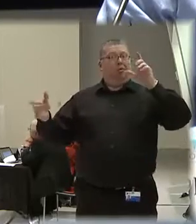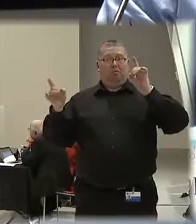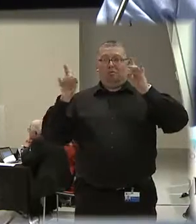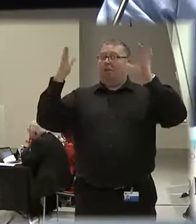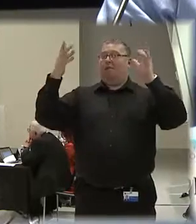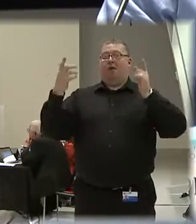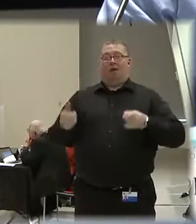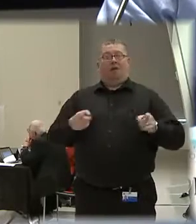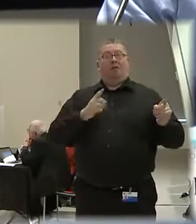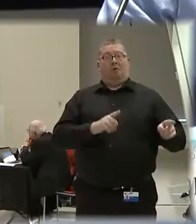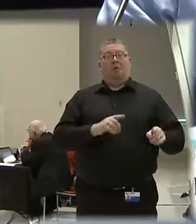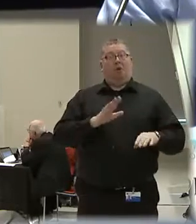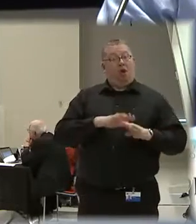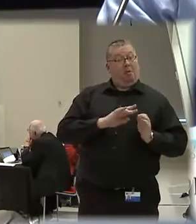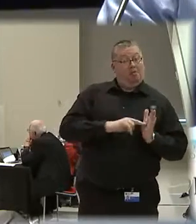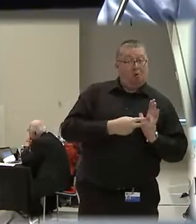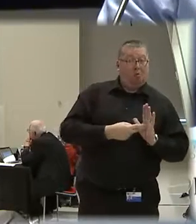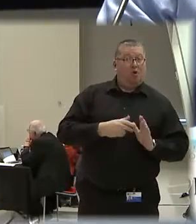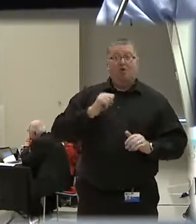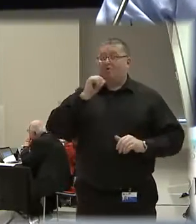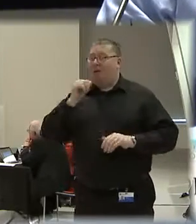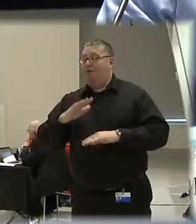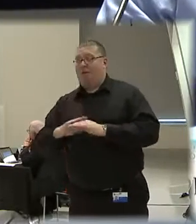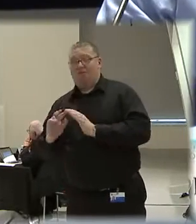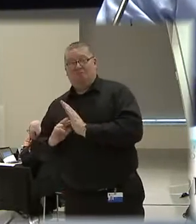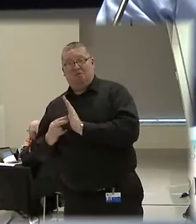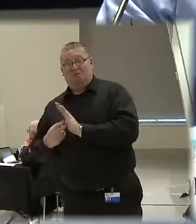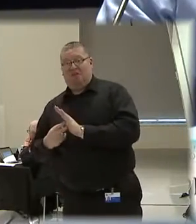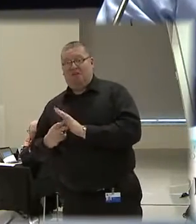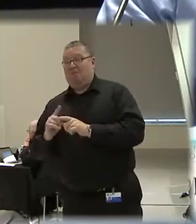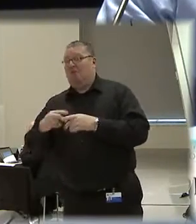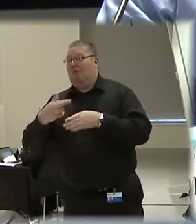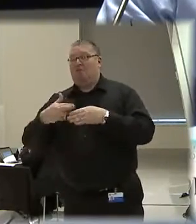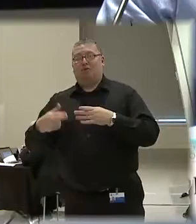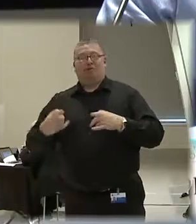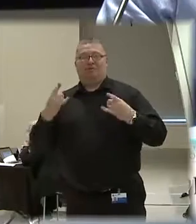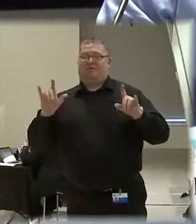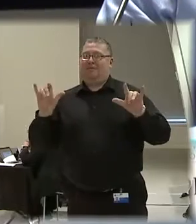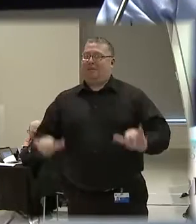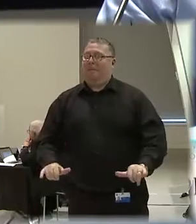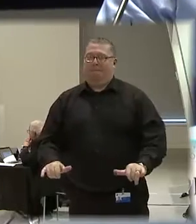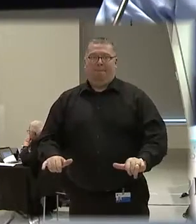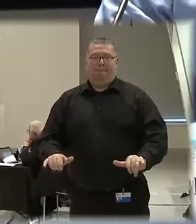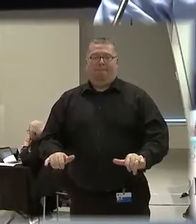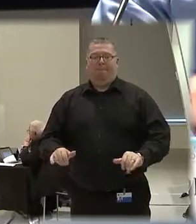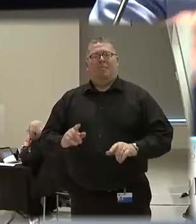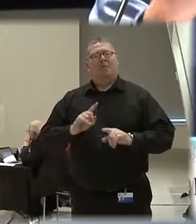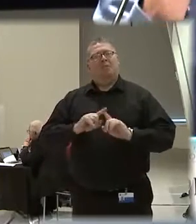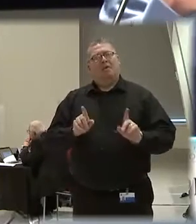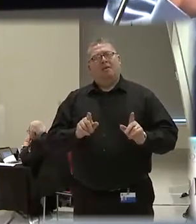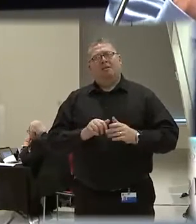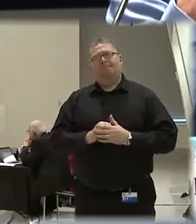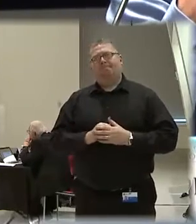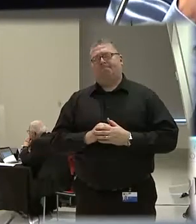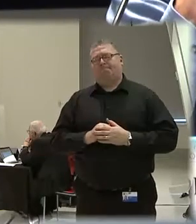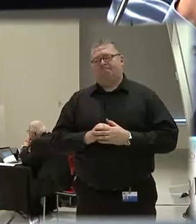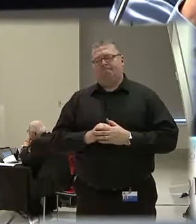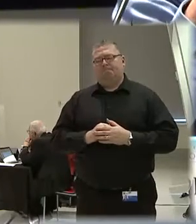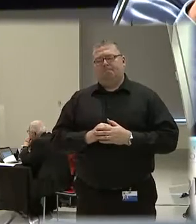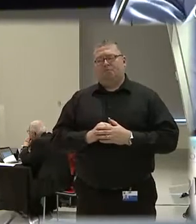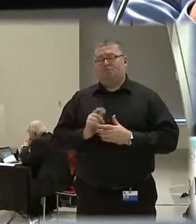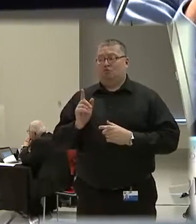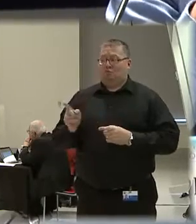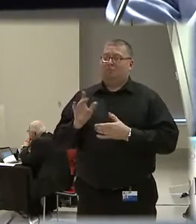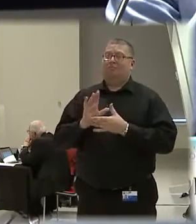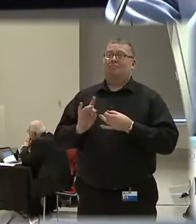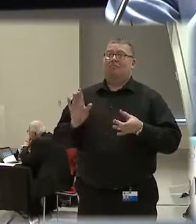environments intentionally, unintentionally. At the end of the day, the results are the same. But when you